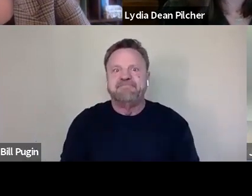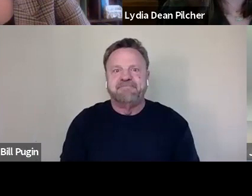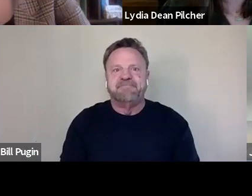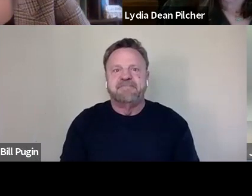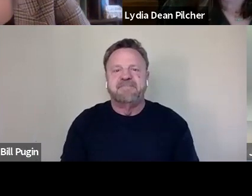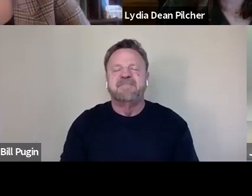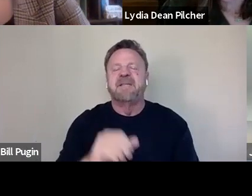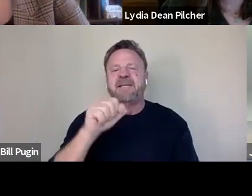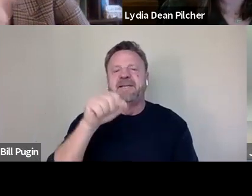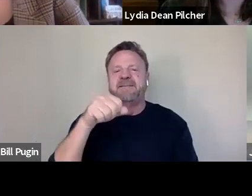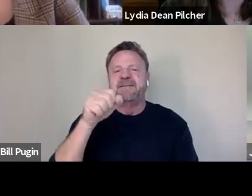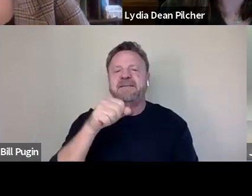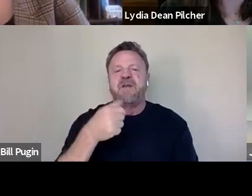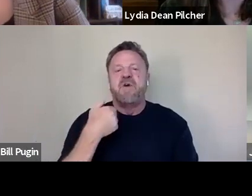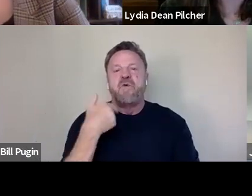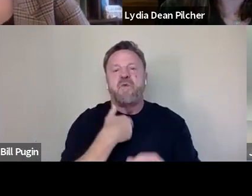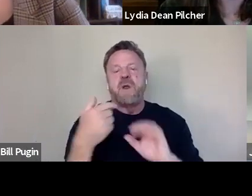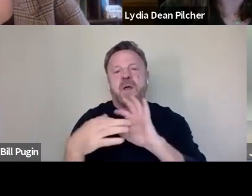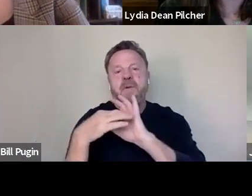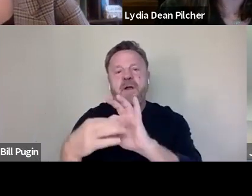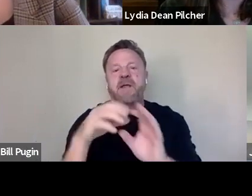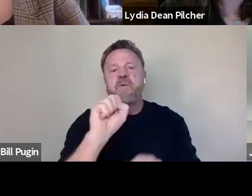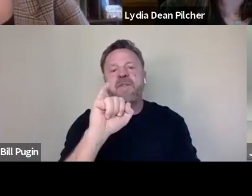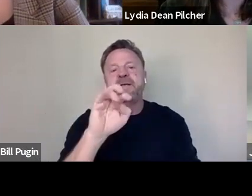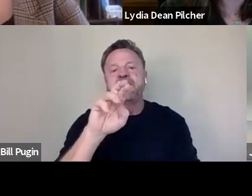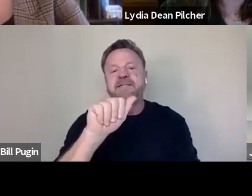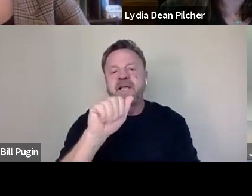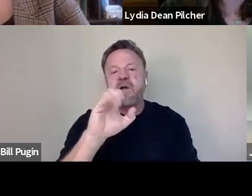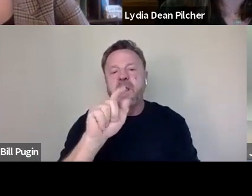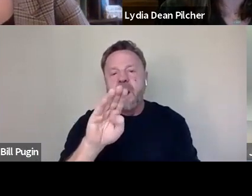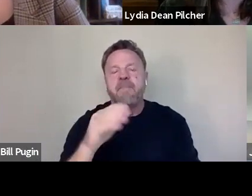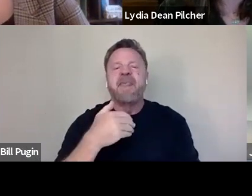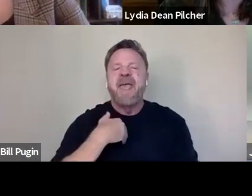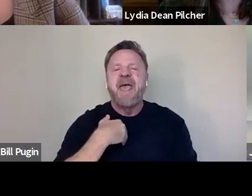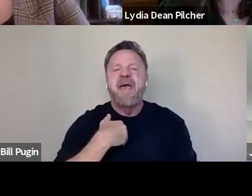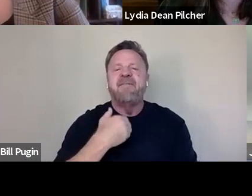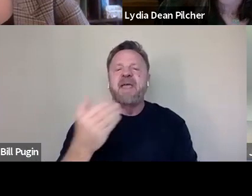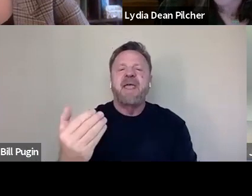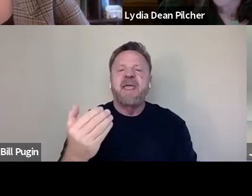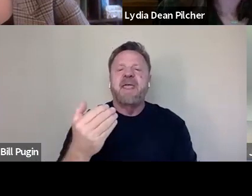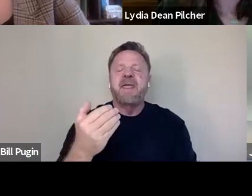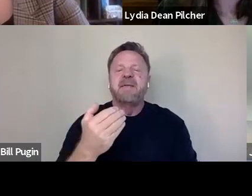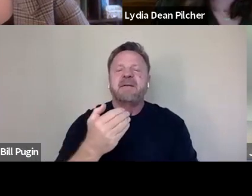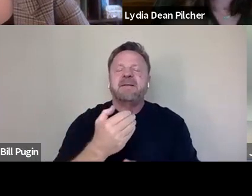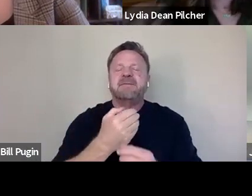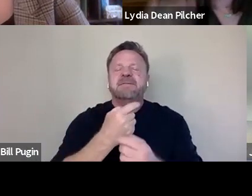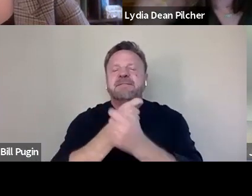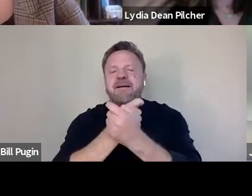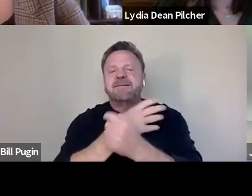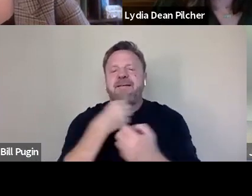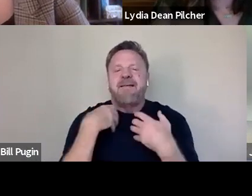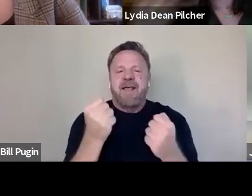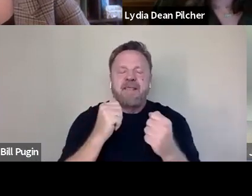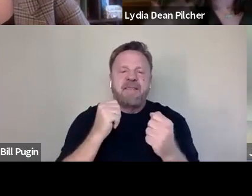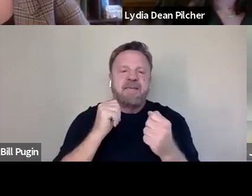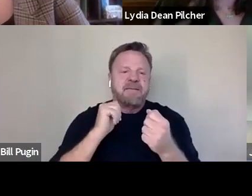Yeah, we're partnering with the Sierra Club. They have a Toxics and Health campaign, and we're gonna, if people follow us on our